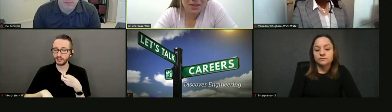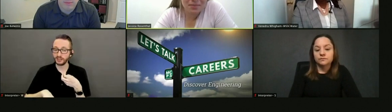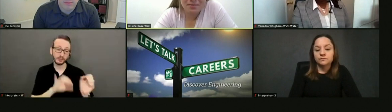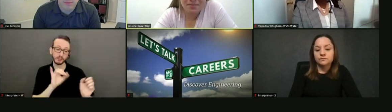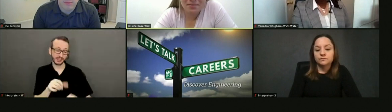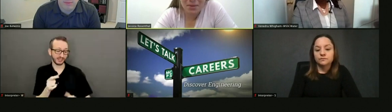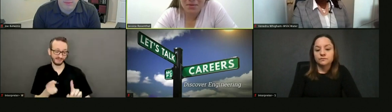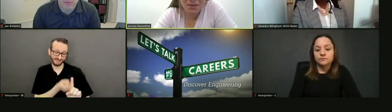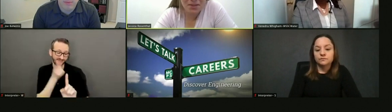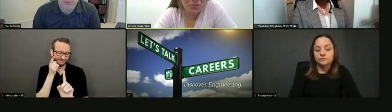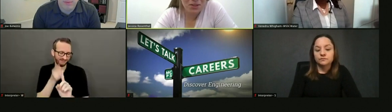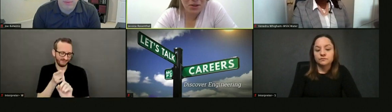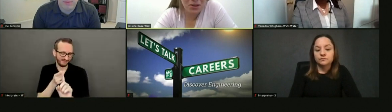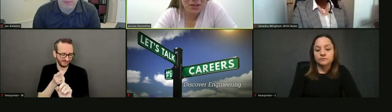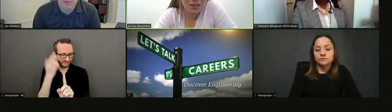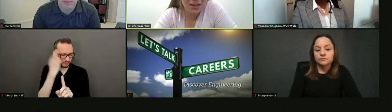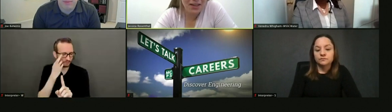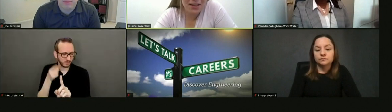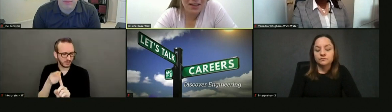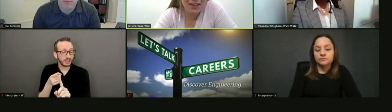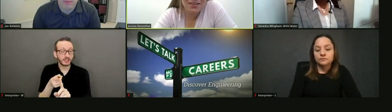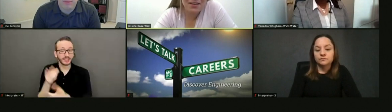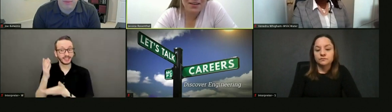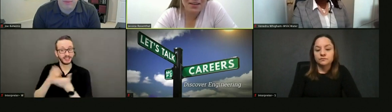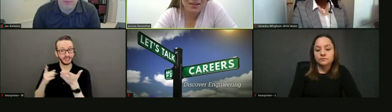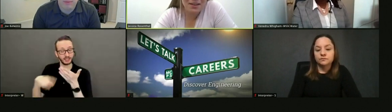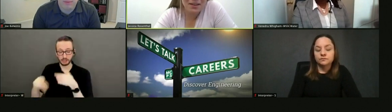So some of it is really hard,